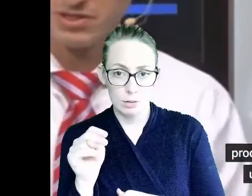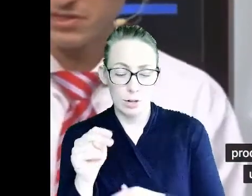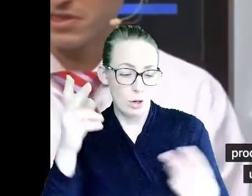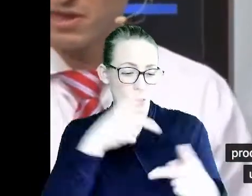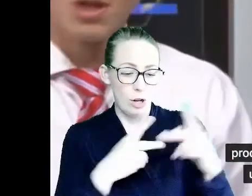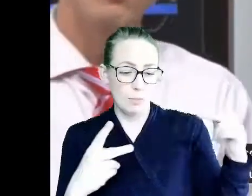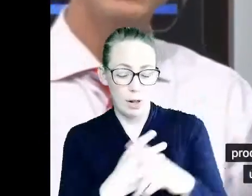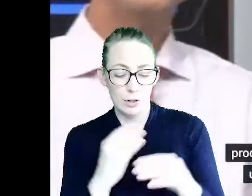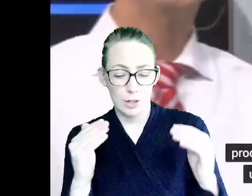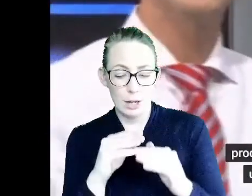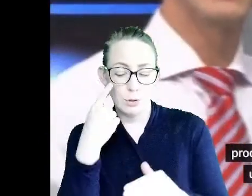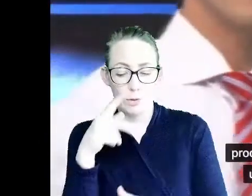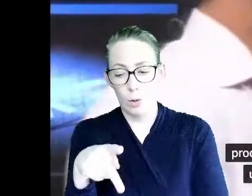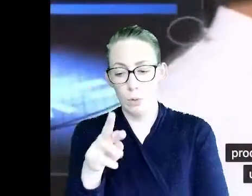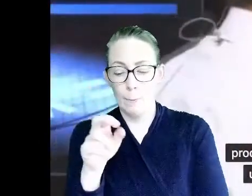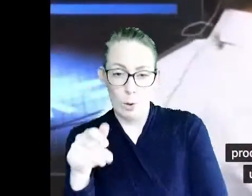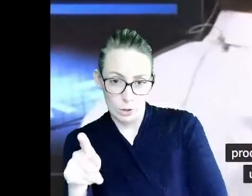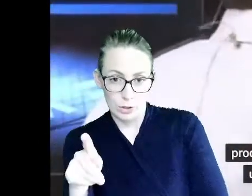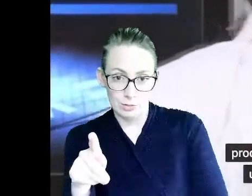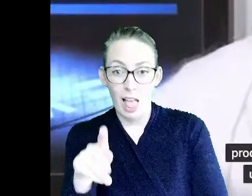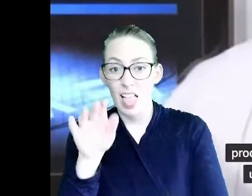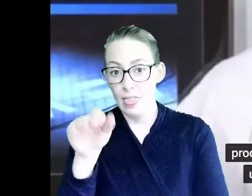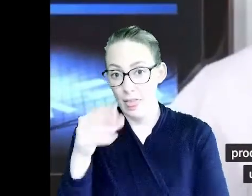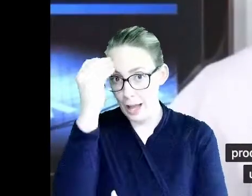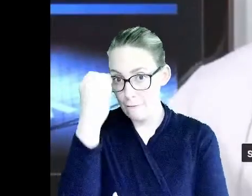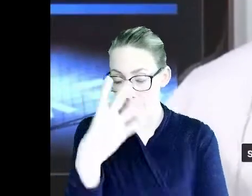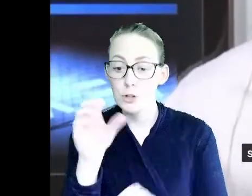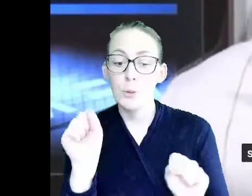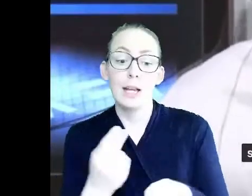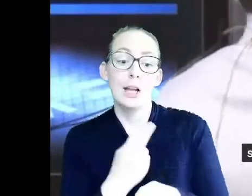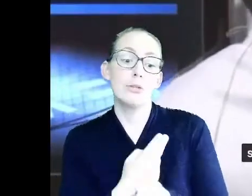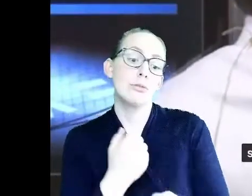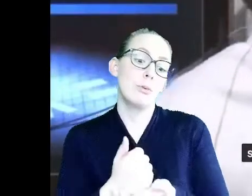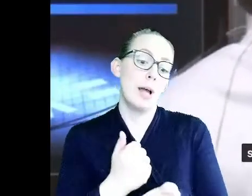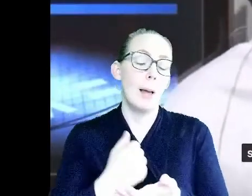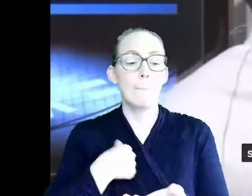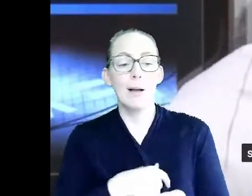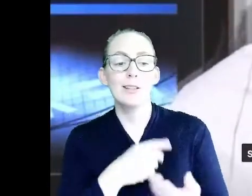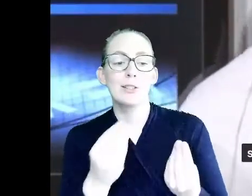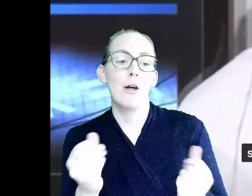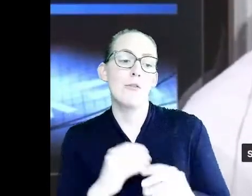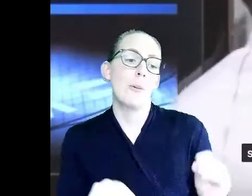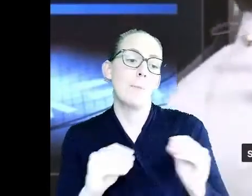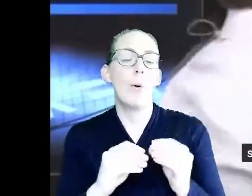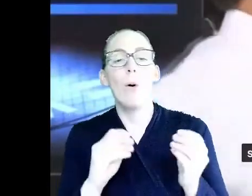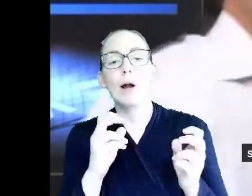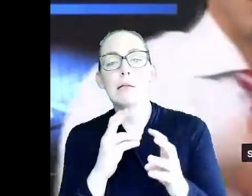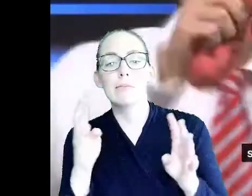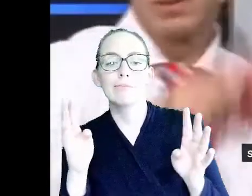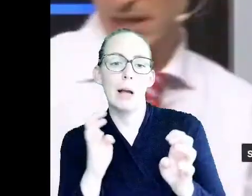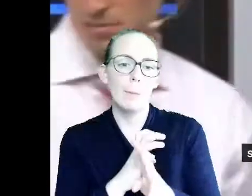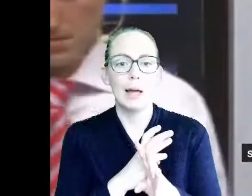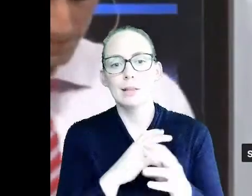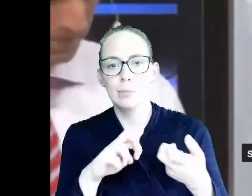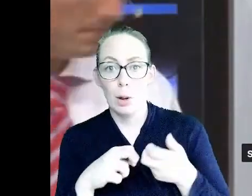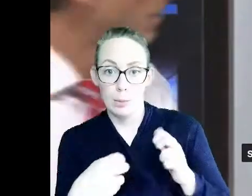in proportions. We can use that information to assist us in solving more complex problems.